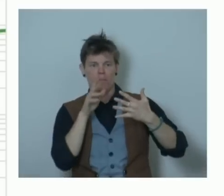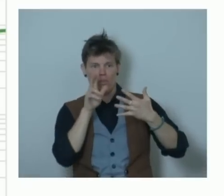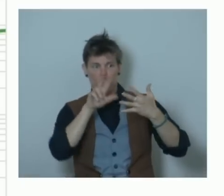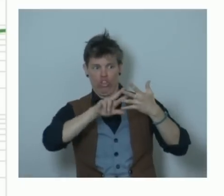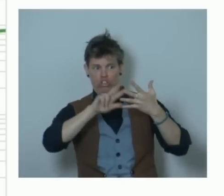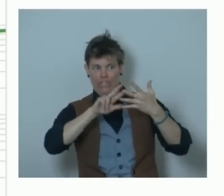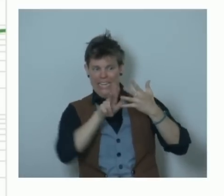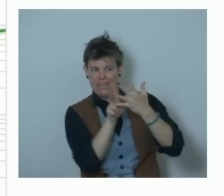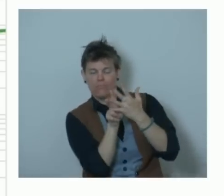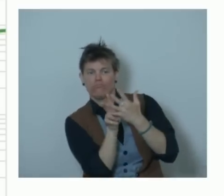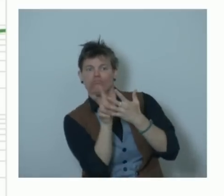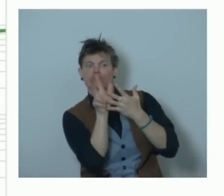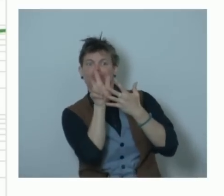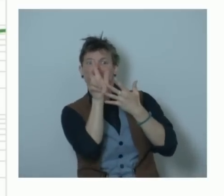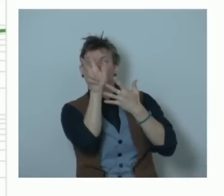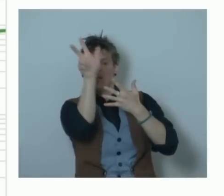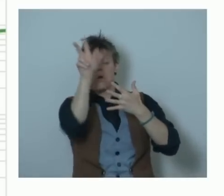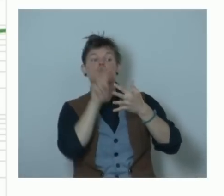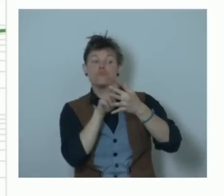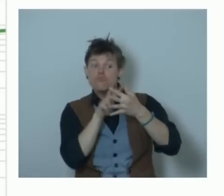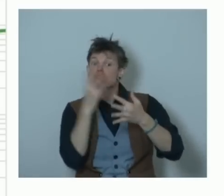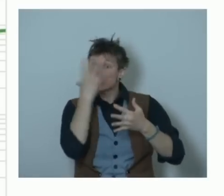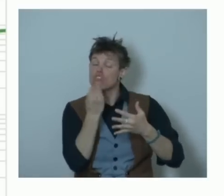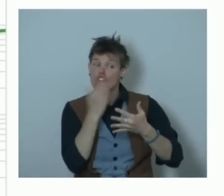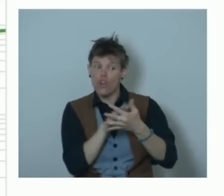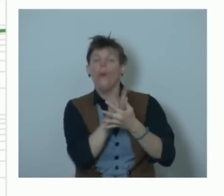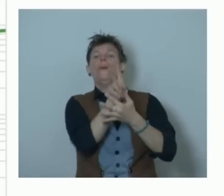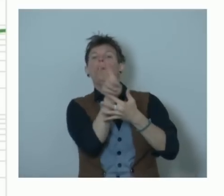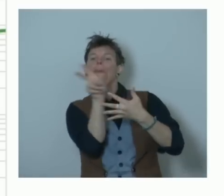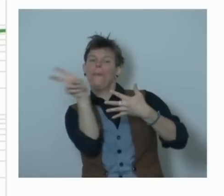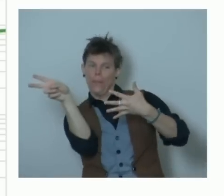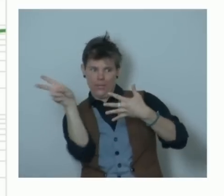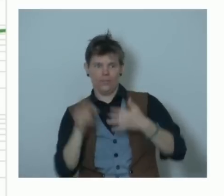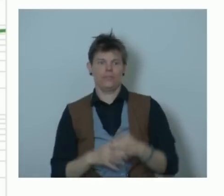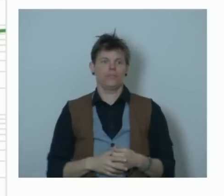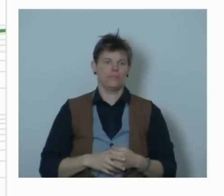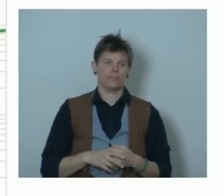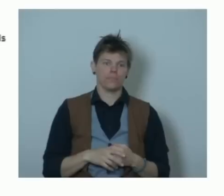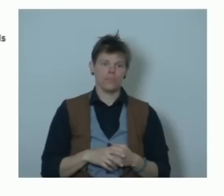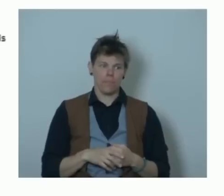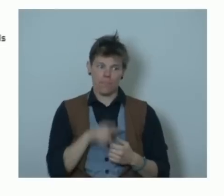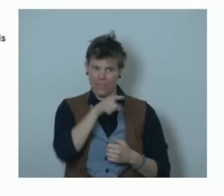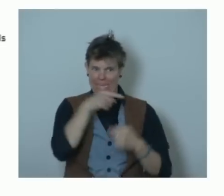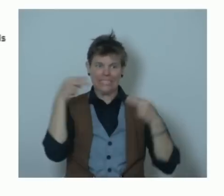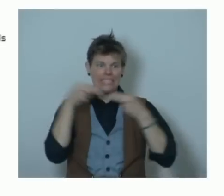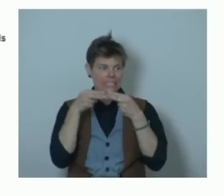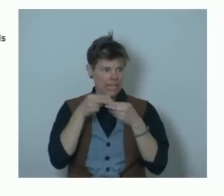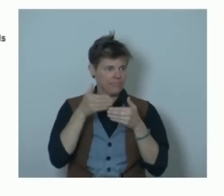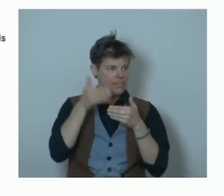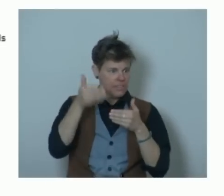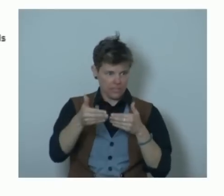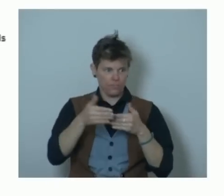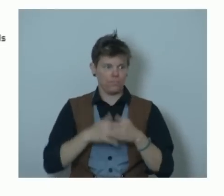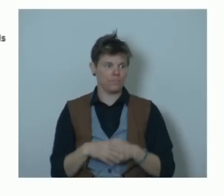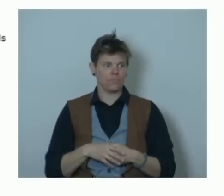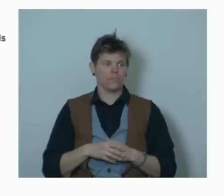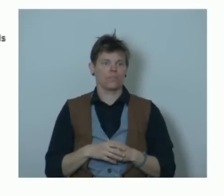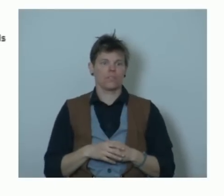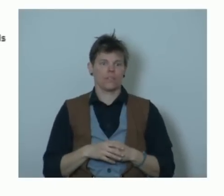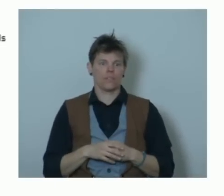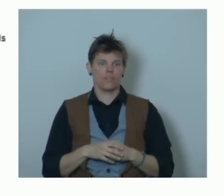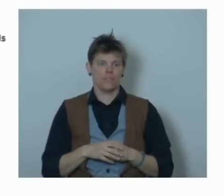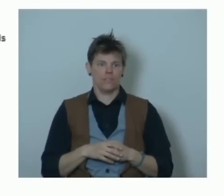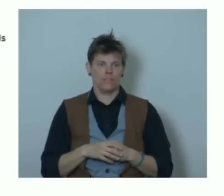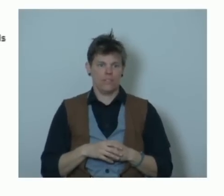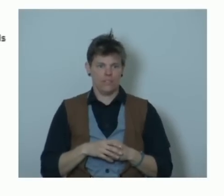County on the top. This slide, and if we go to the next slide, this is the flattening the curves slide,